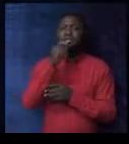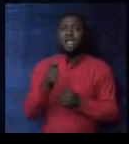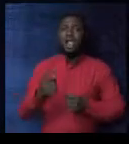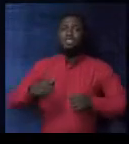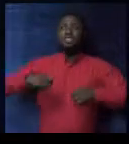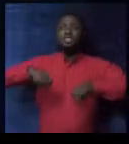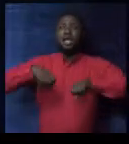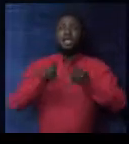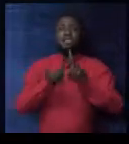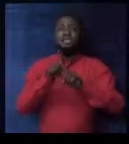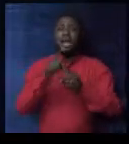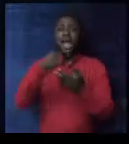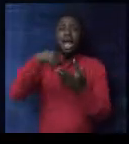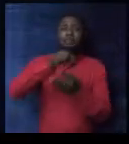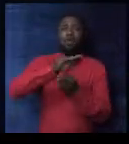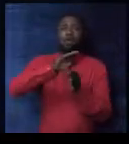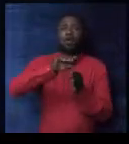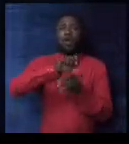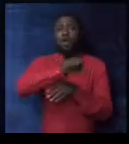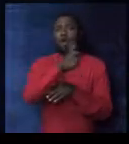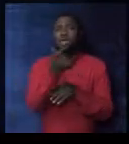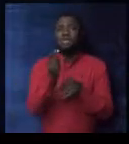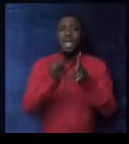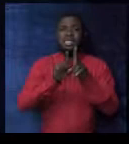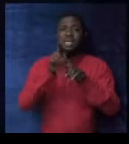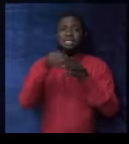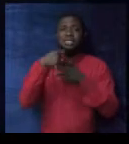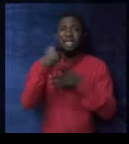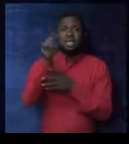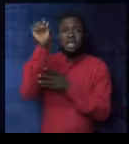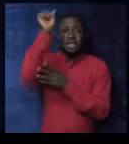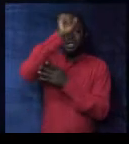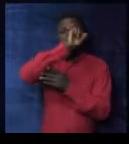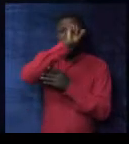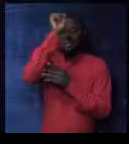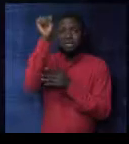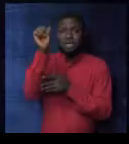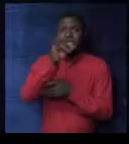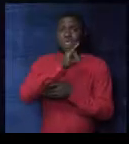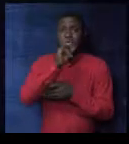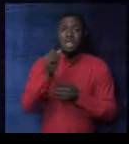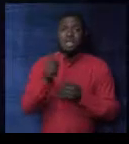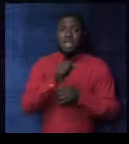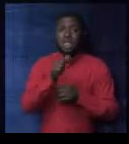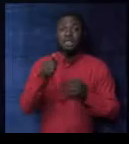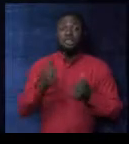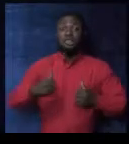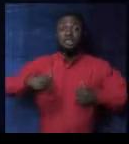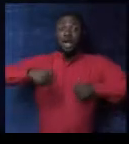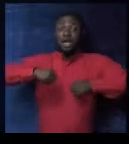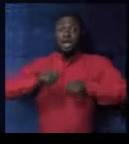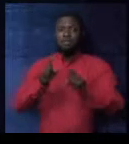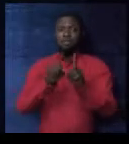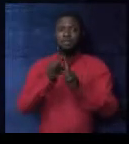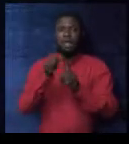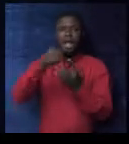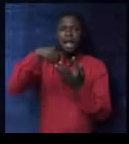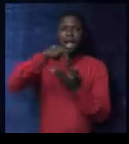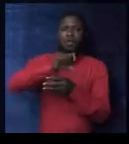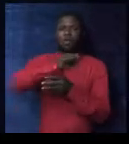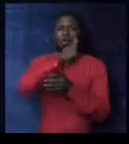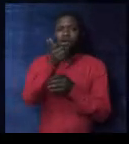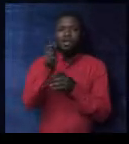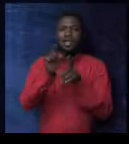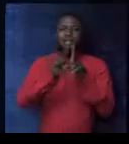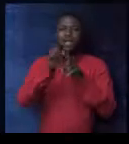The sun is a giant star among other stars in the sky. It's what? A giant star